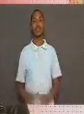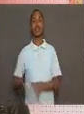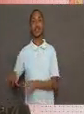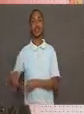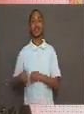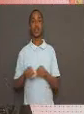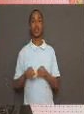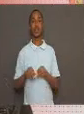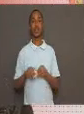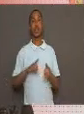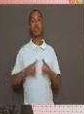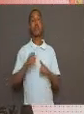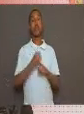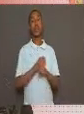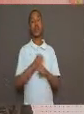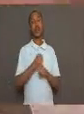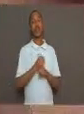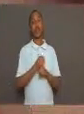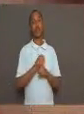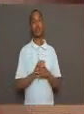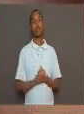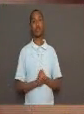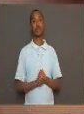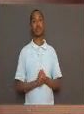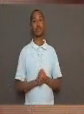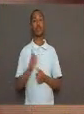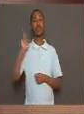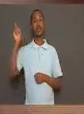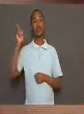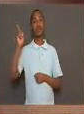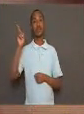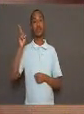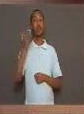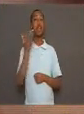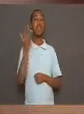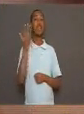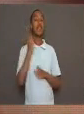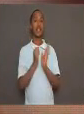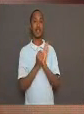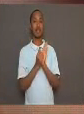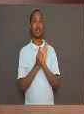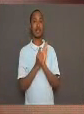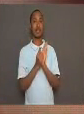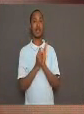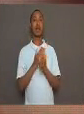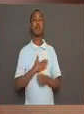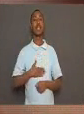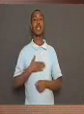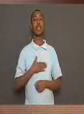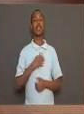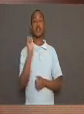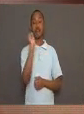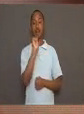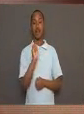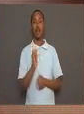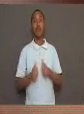Students, let us do an activity. Using our previous example, please write